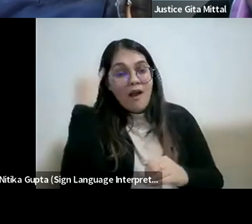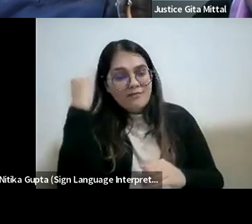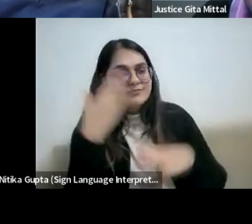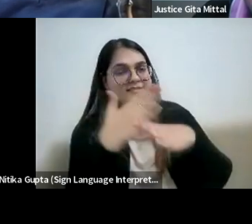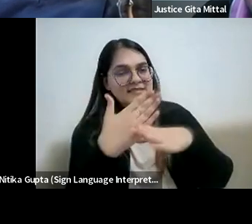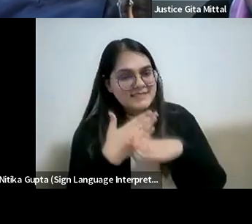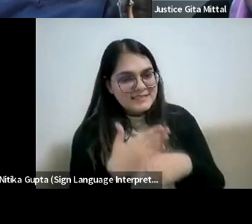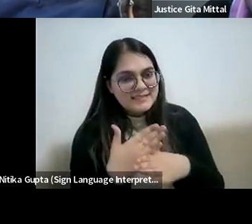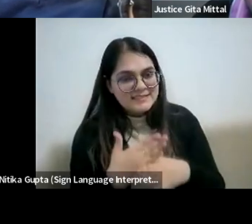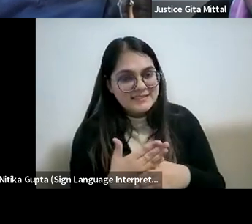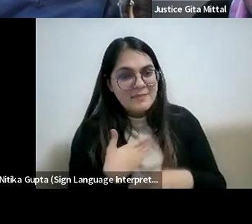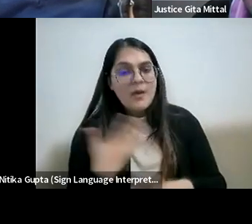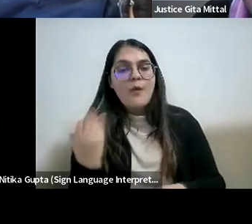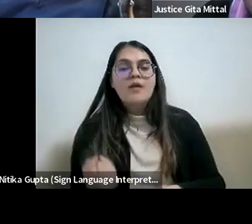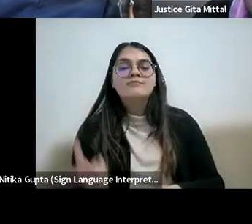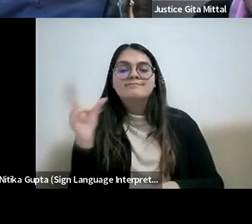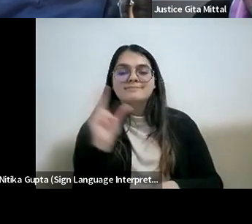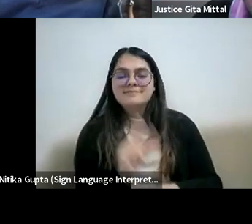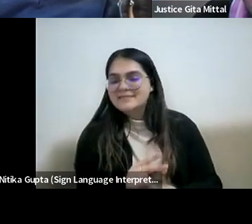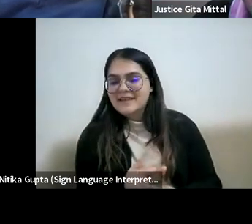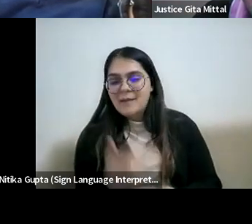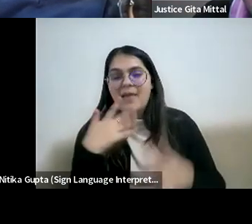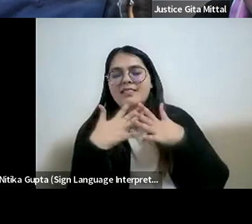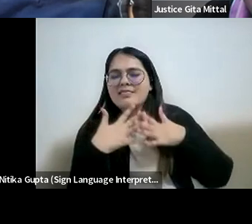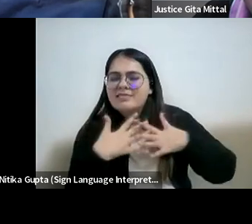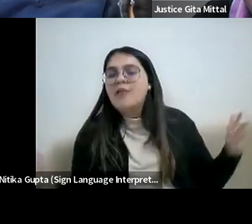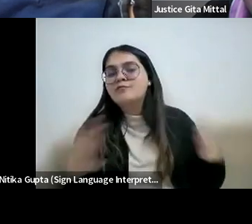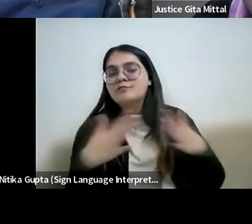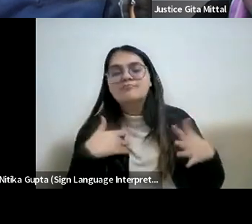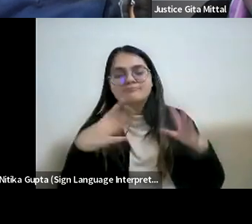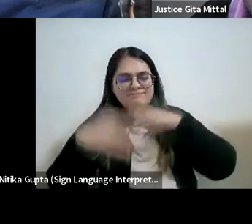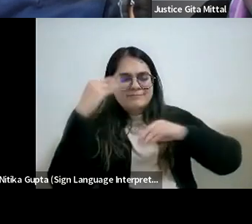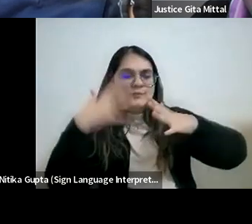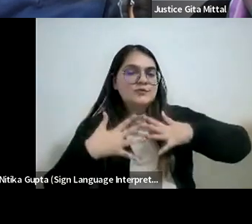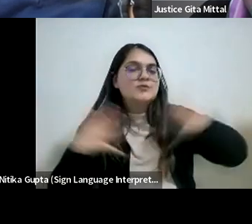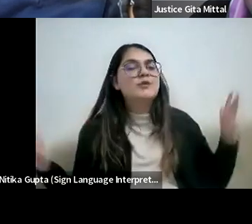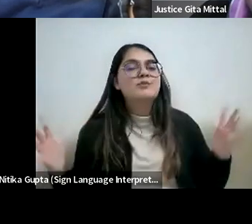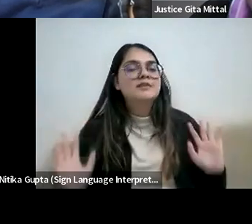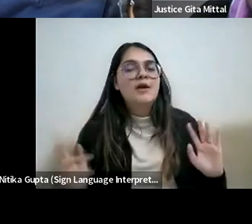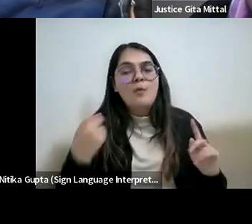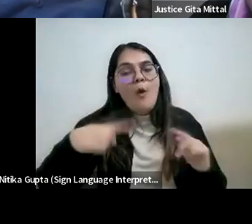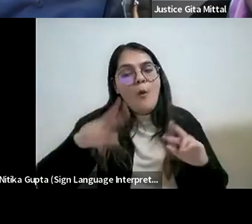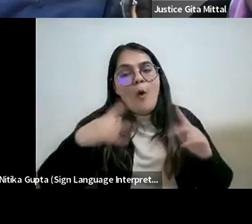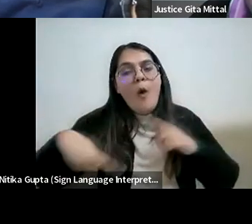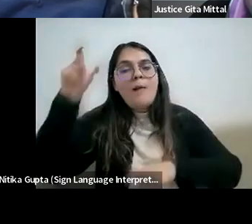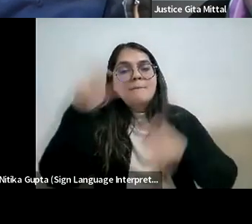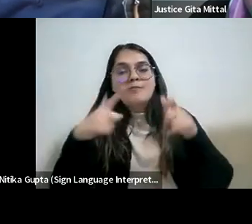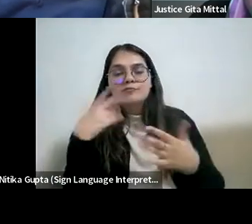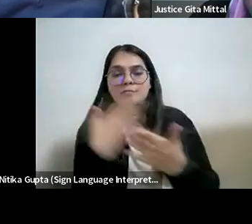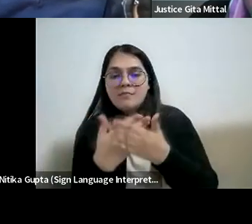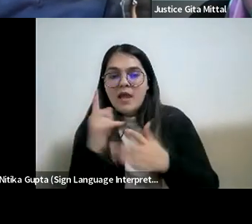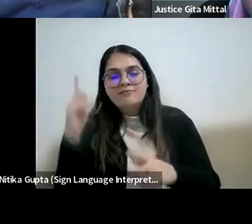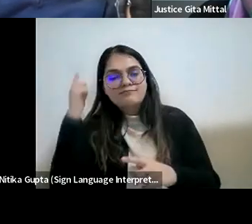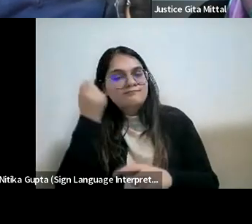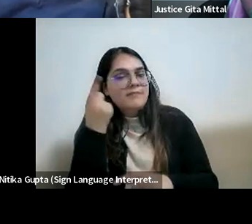thoughts. I, for one, have taken away so much from this discussion, and I'm sure so much of our audience has also. Thanks